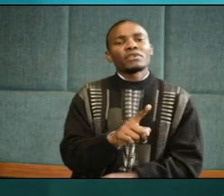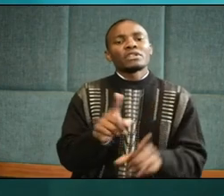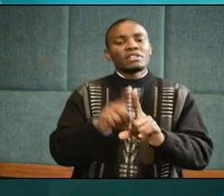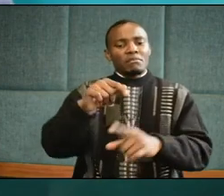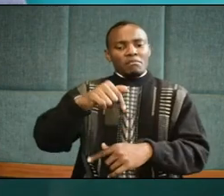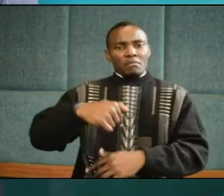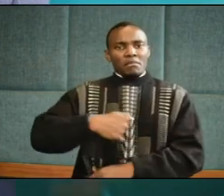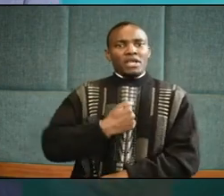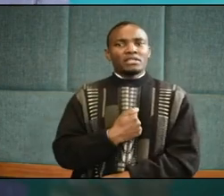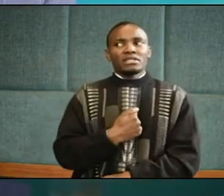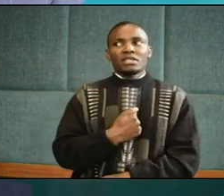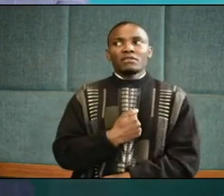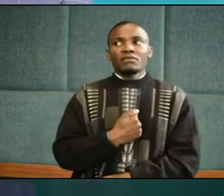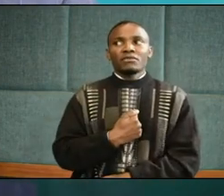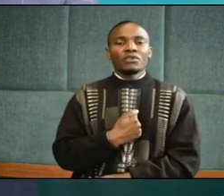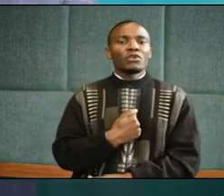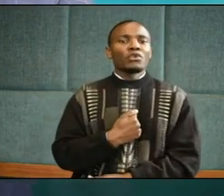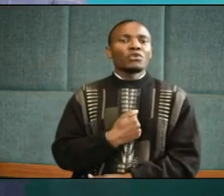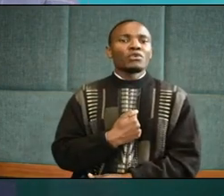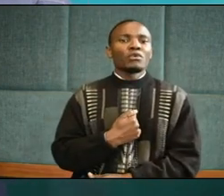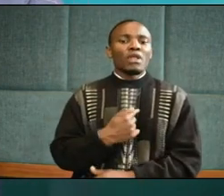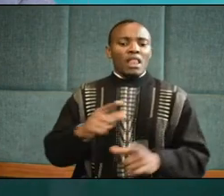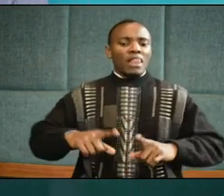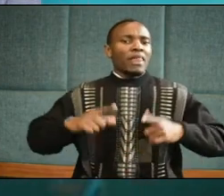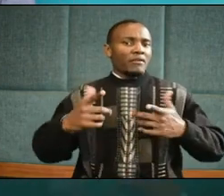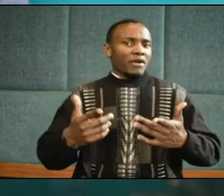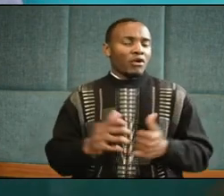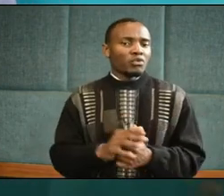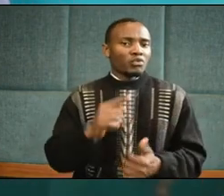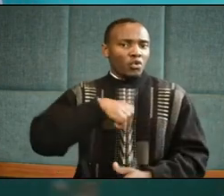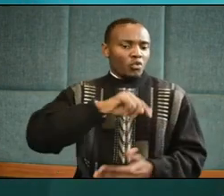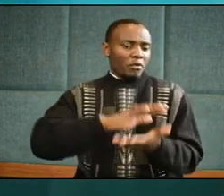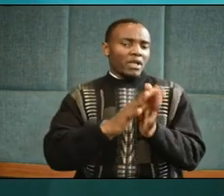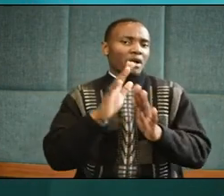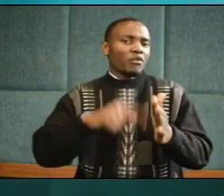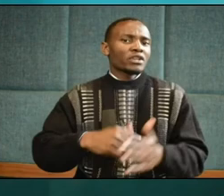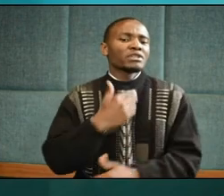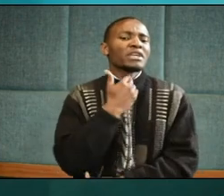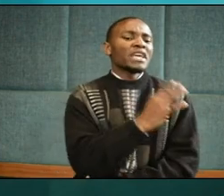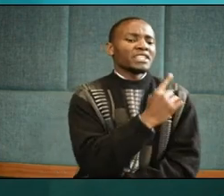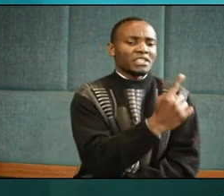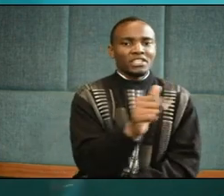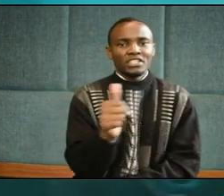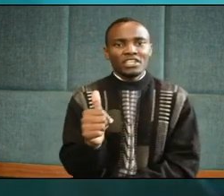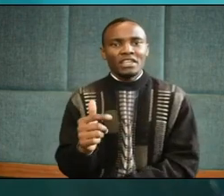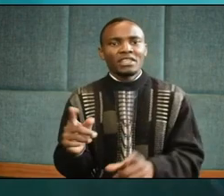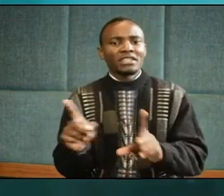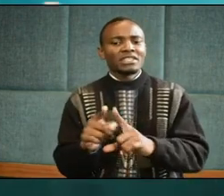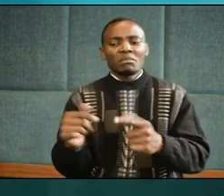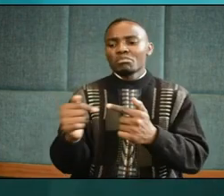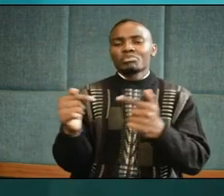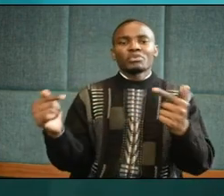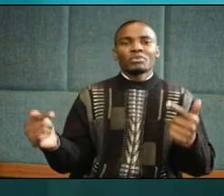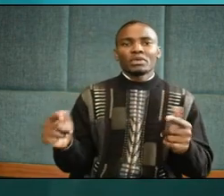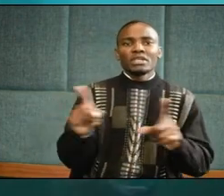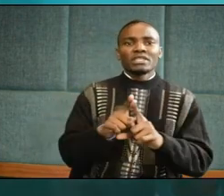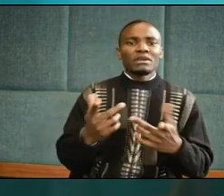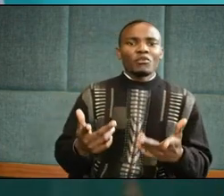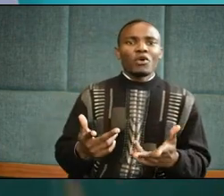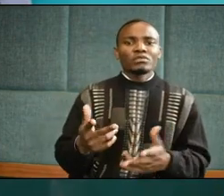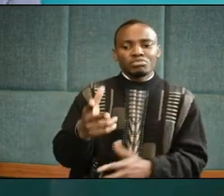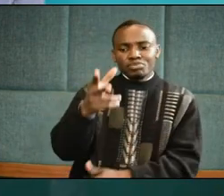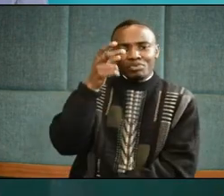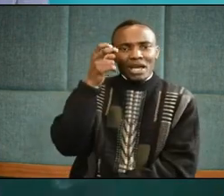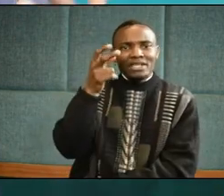how do I end? We end up hating one another, becoming bitter with one another, attracting negative